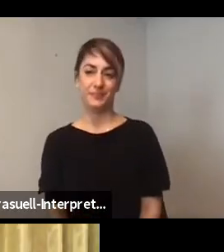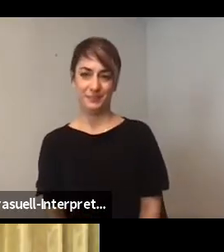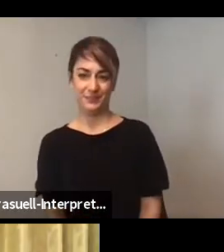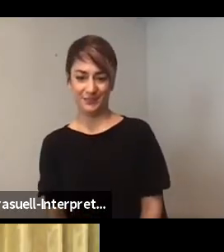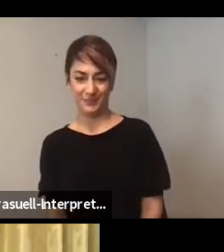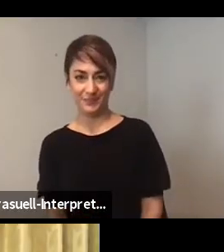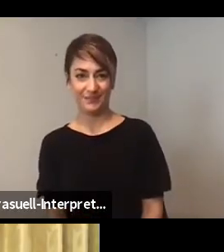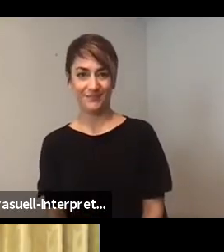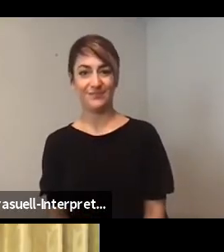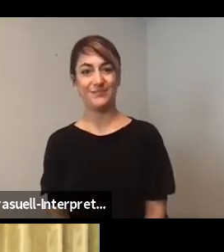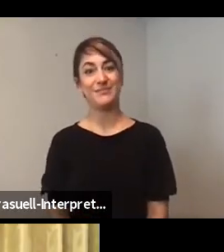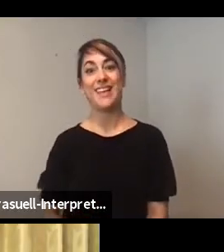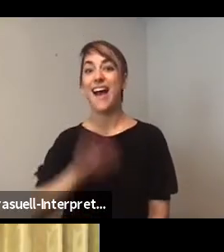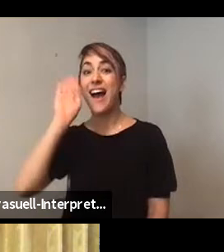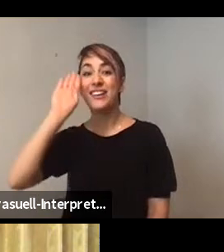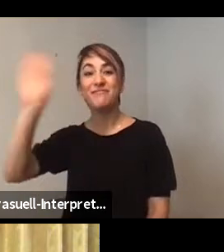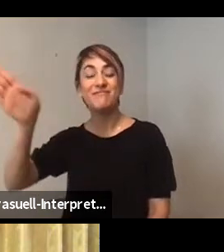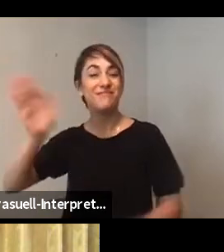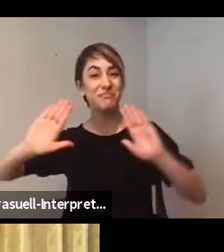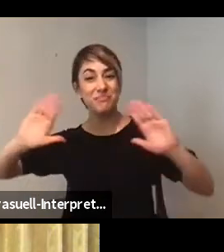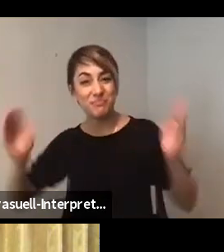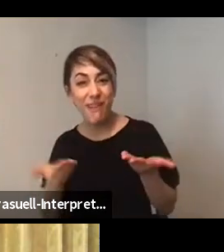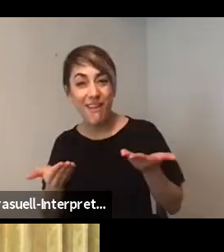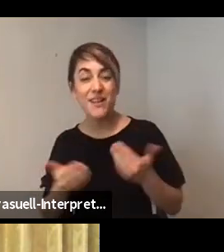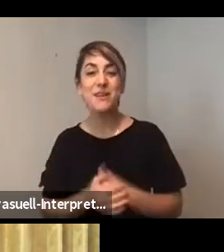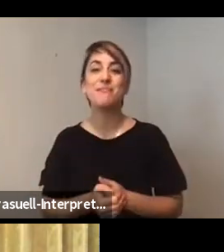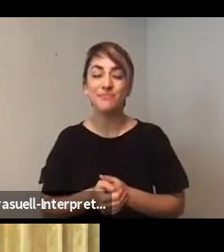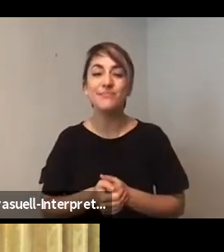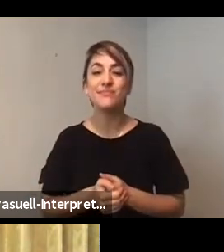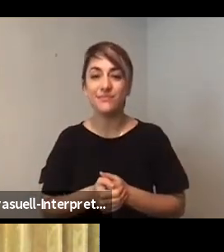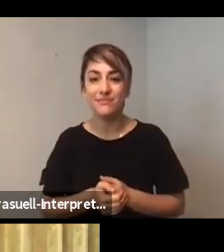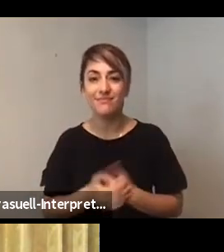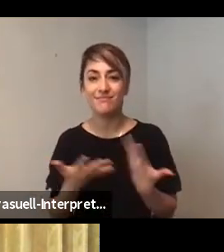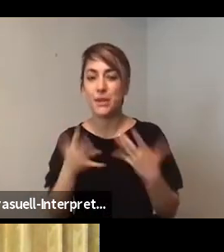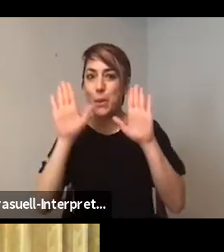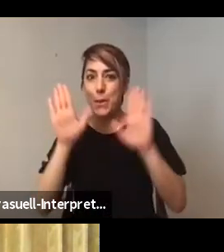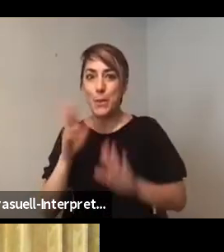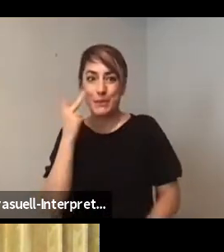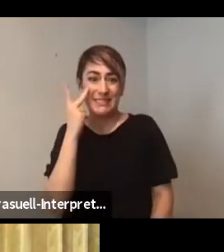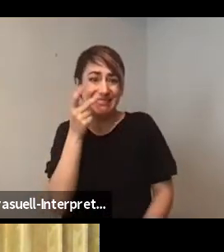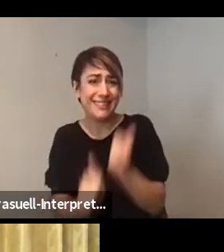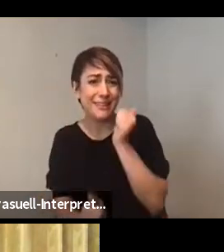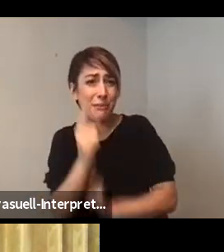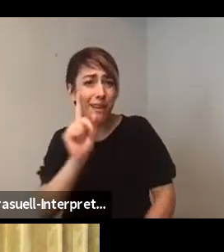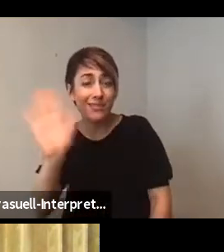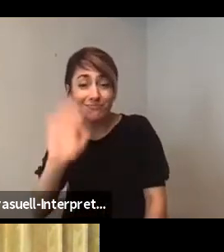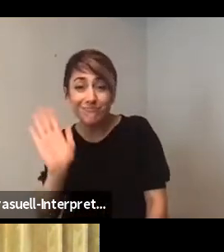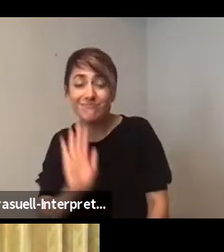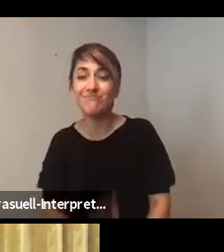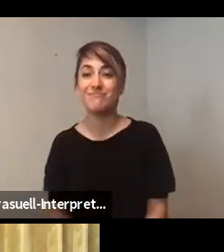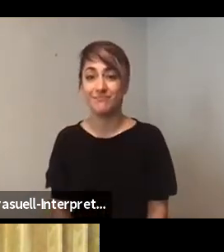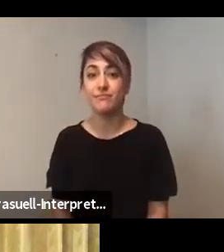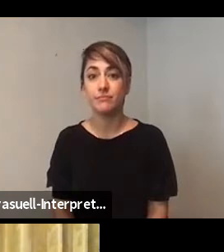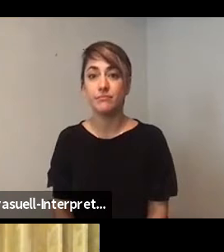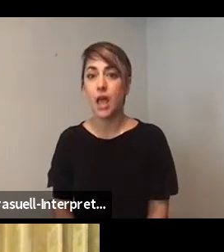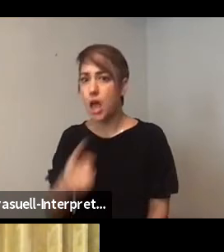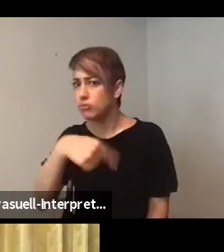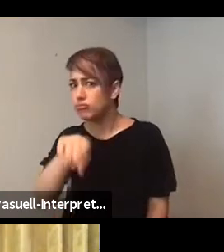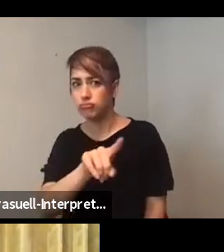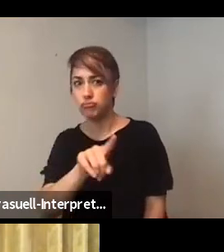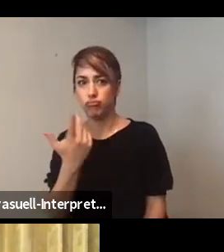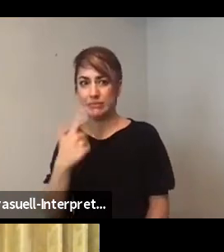So welcome, and so wonderful to see everybody. And for those who cannot see us